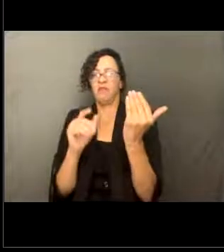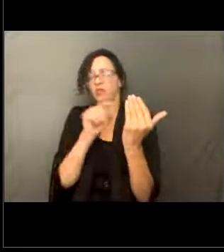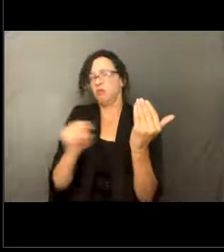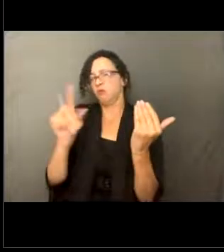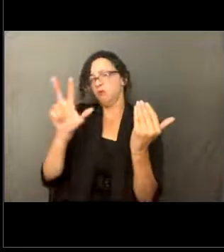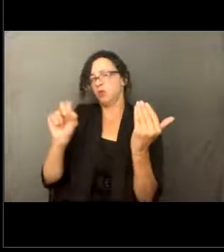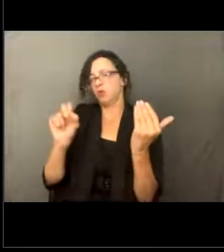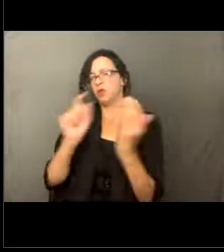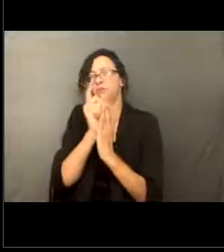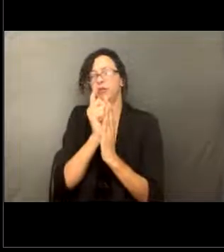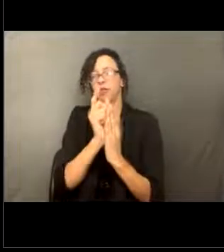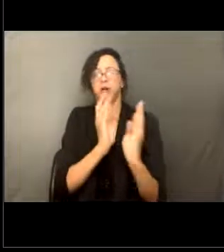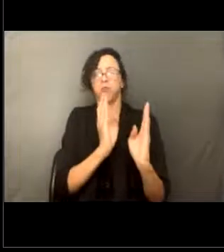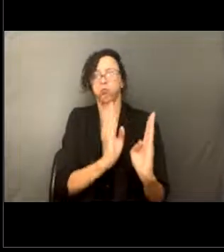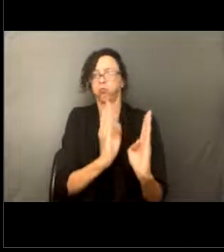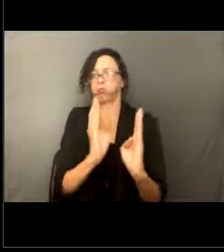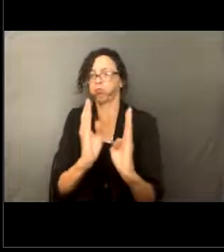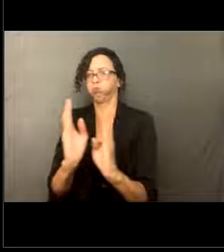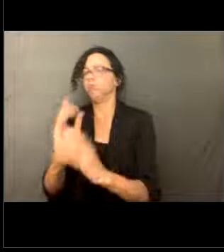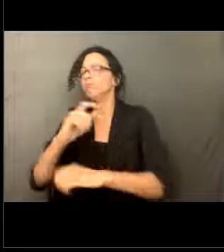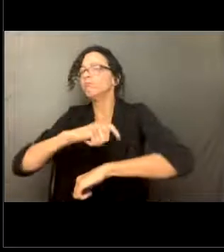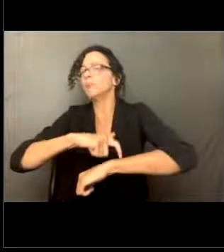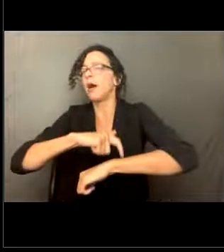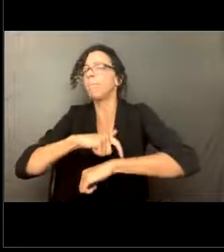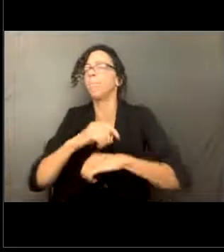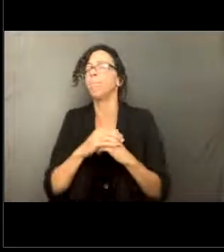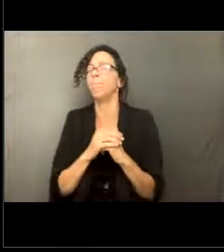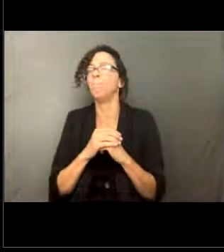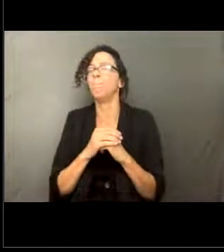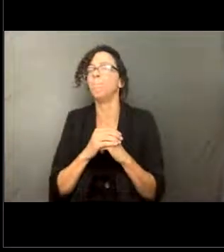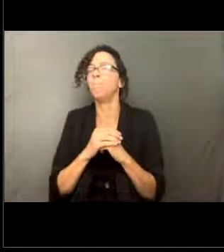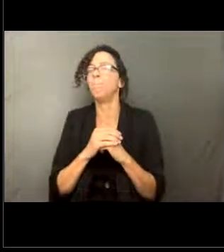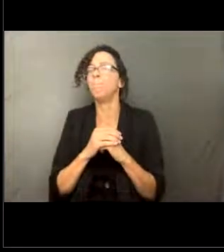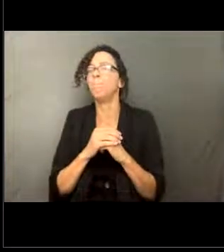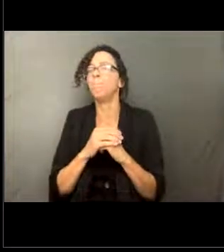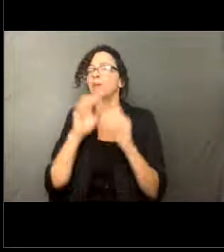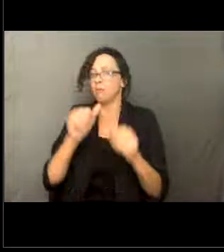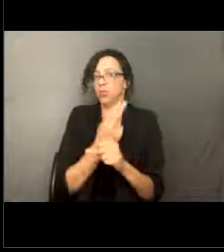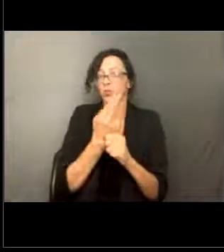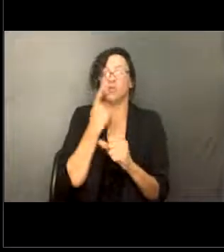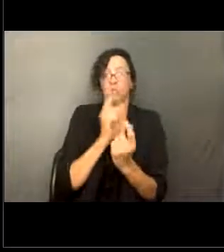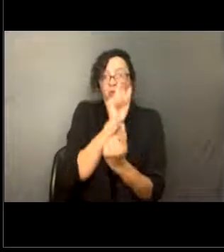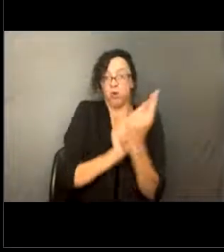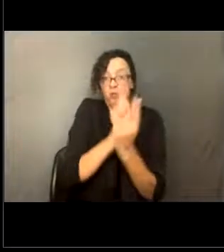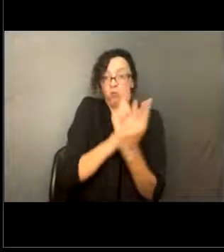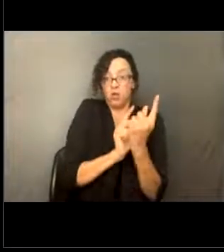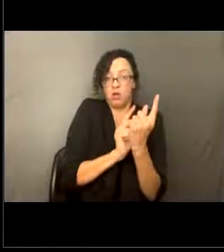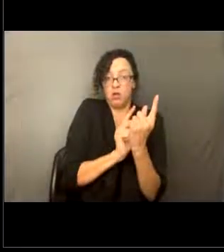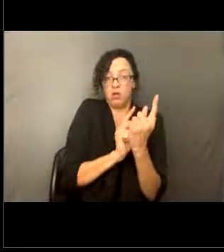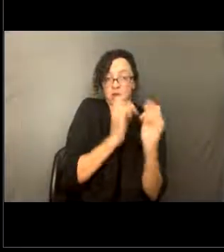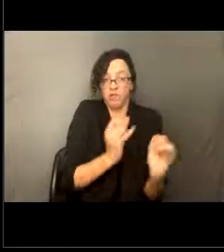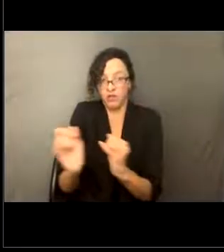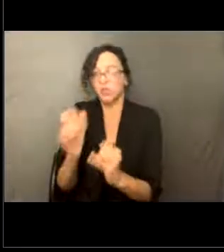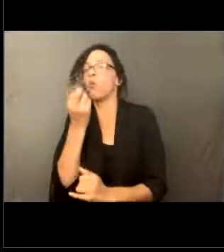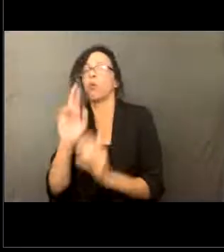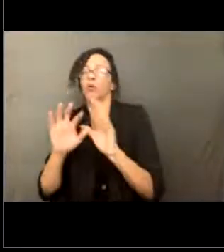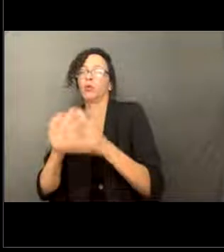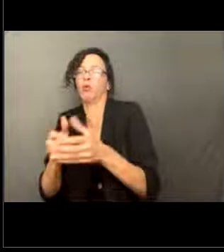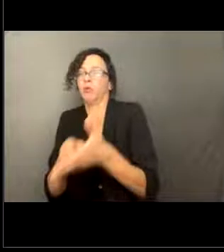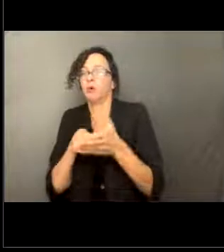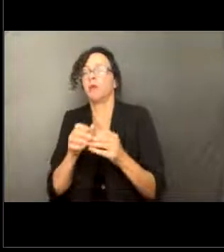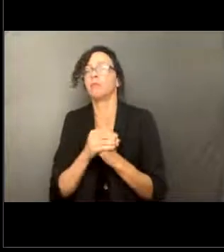can be used in individual or group learning environments, and this program was launched this past summer and has been very well received